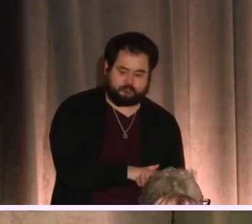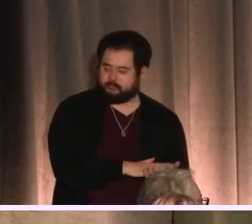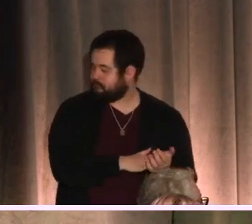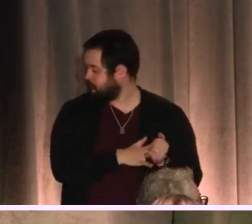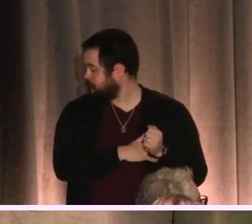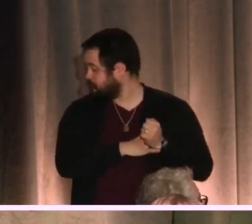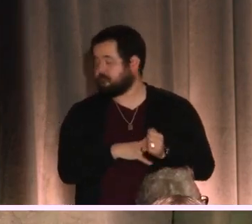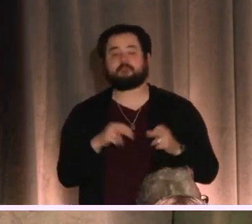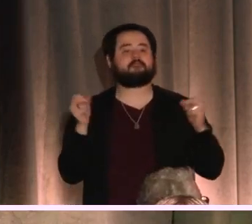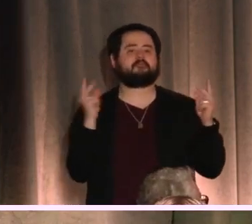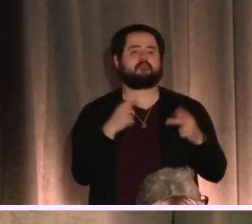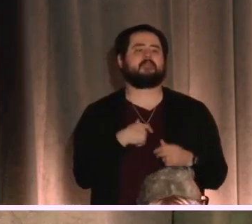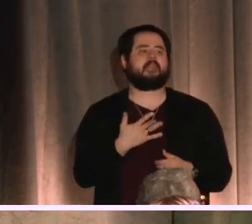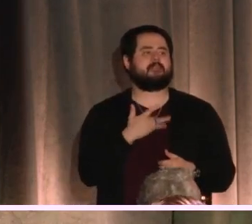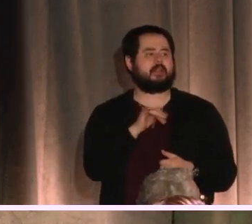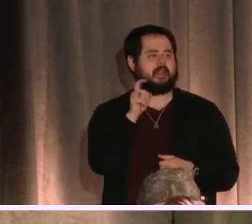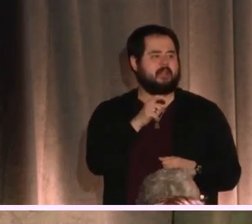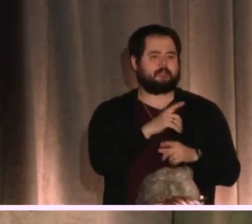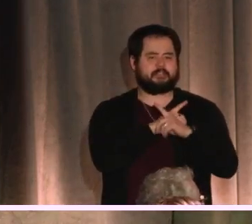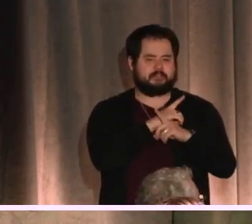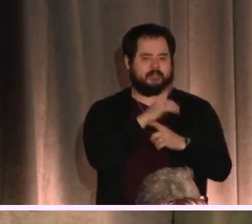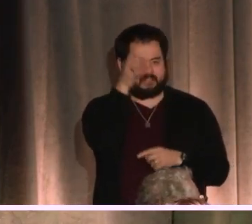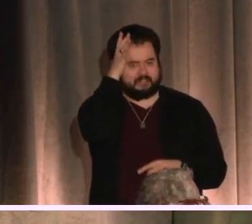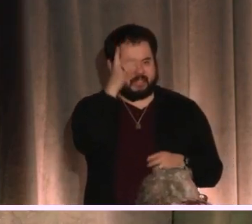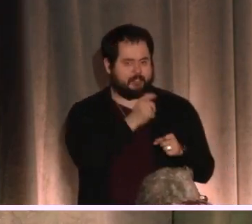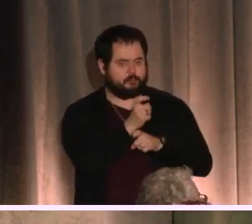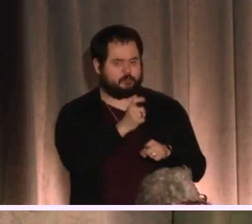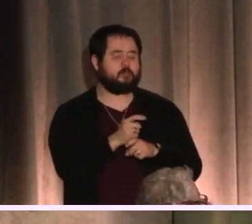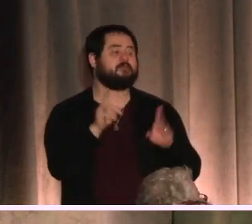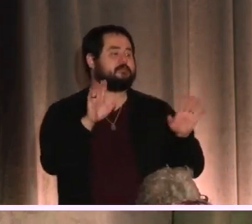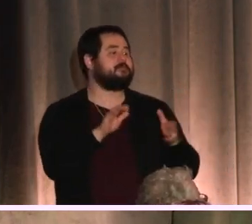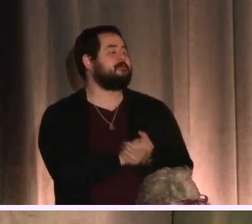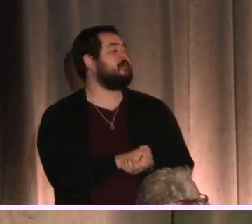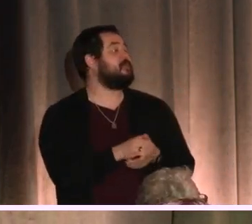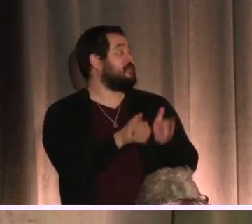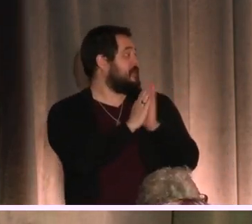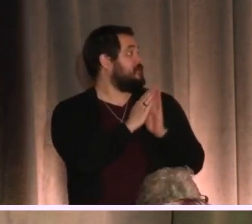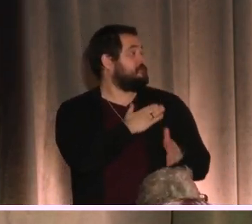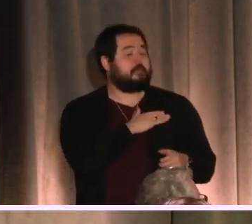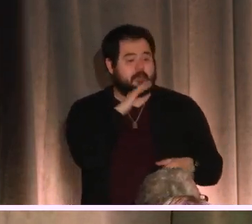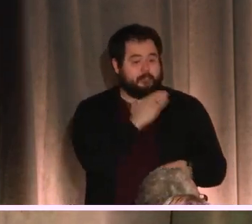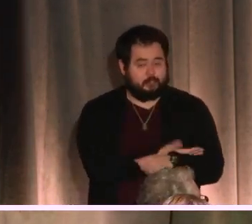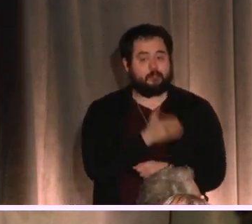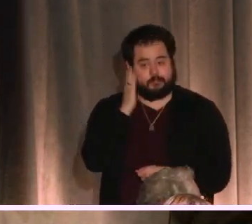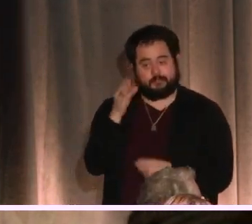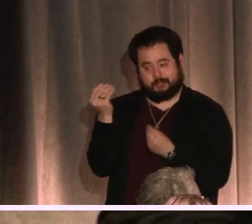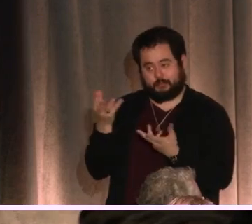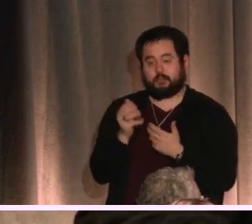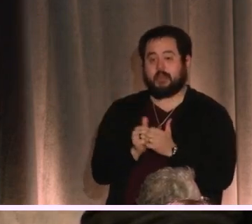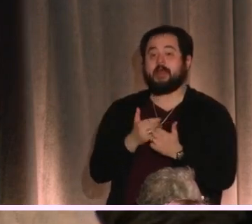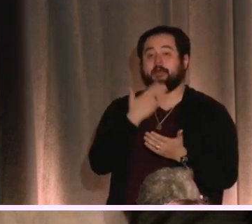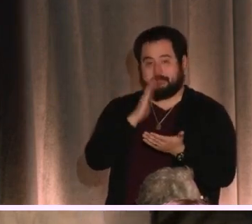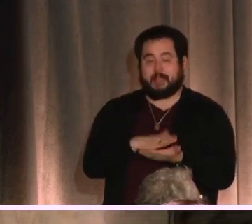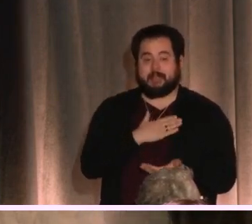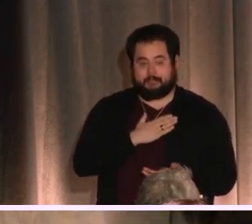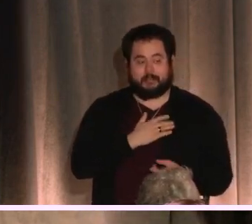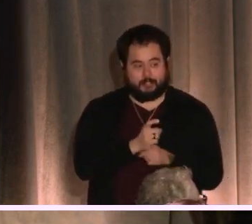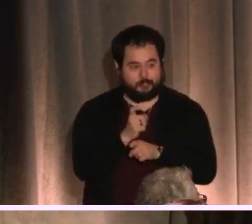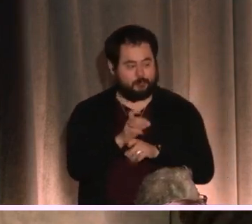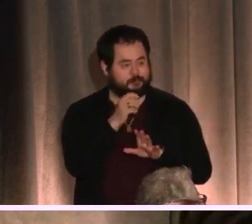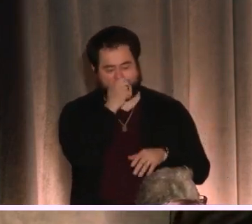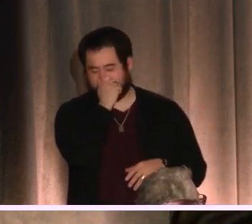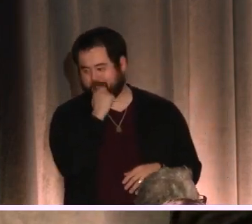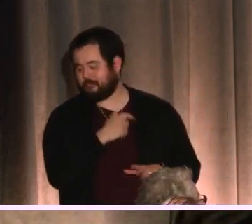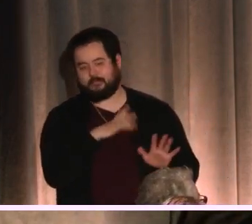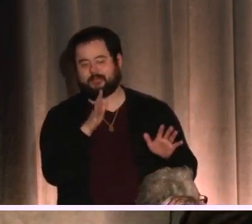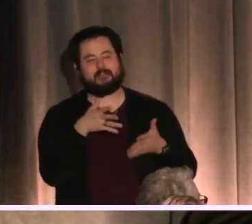Okay, I feel like I have to defend dad jokes, but just ask my daughters, they'll tell you how bad mine are. All right, I'll spare